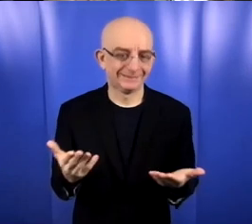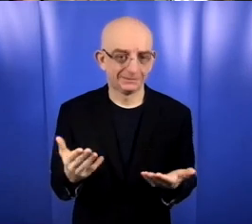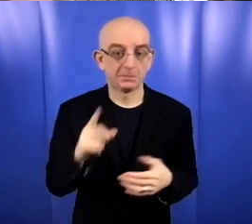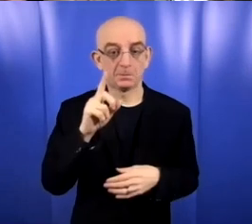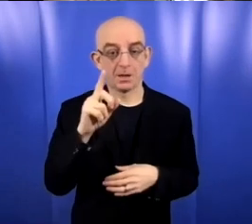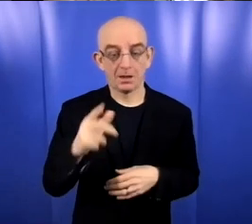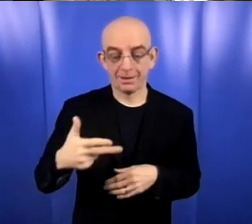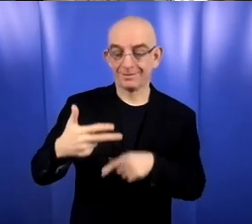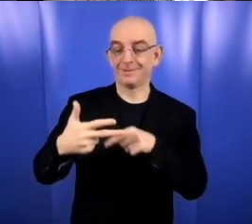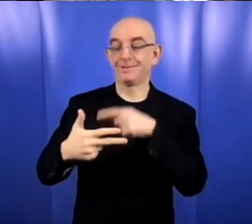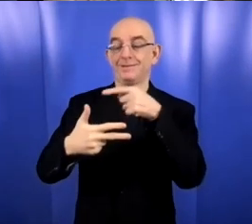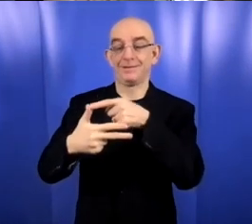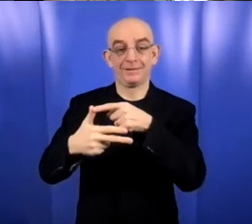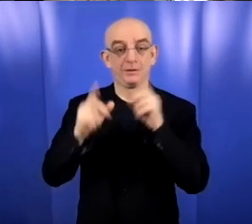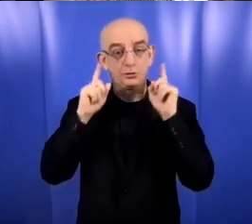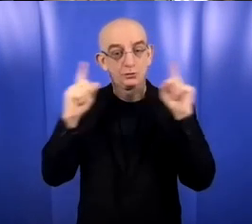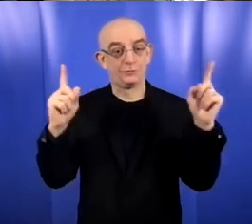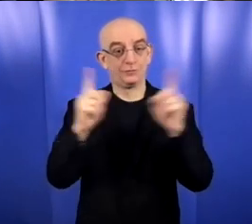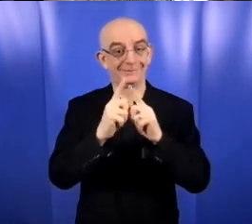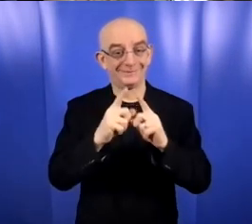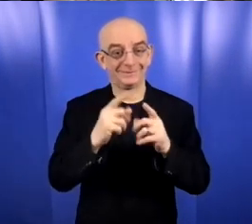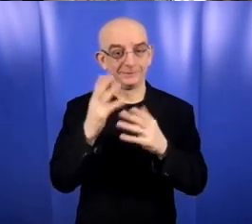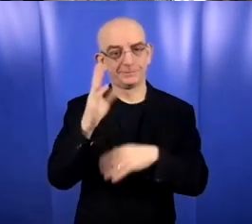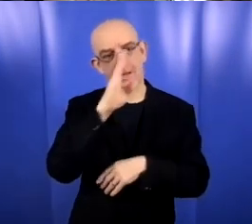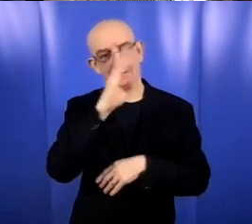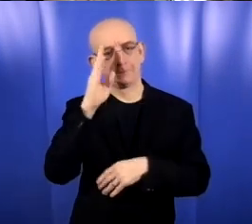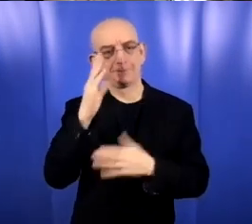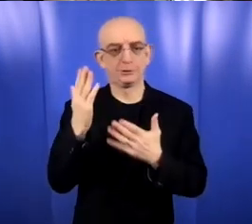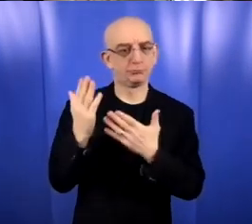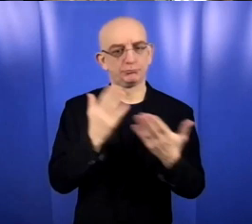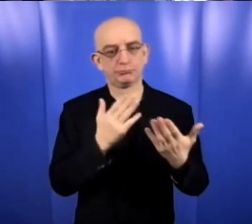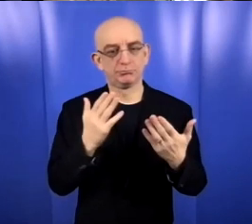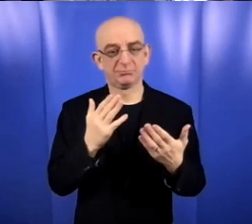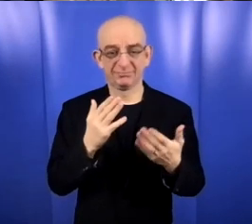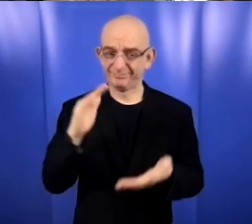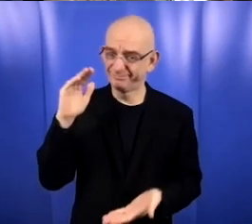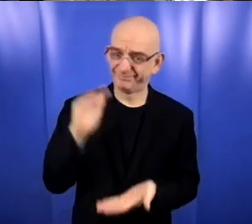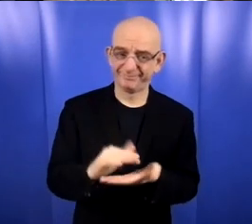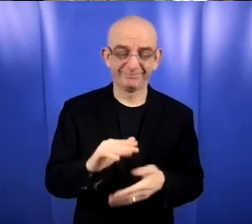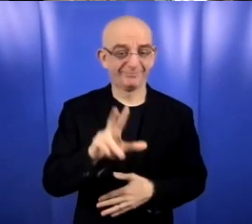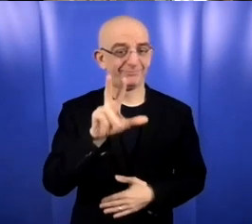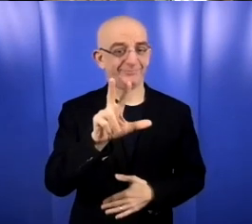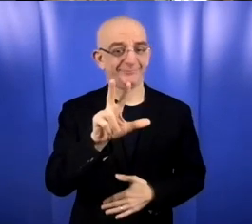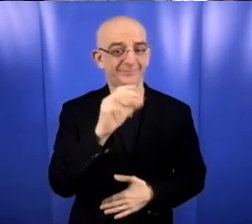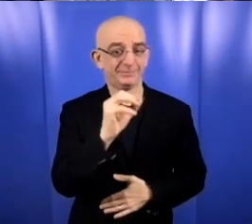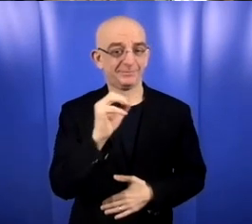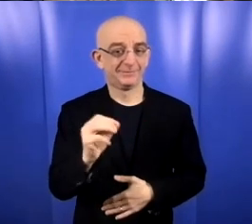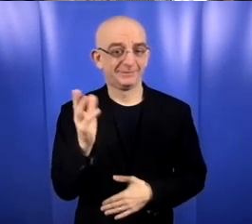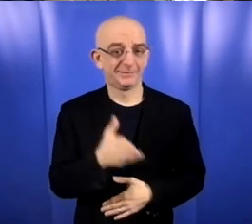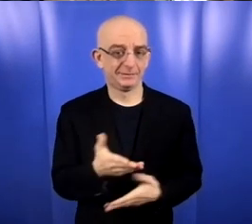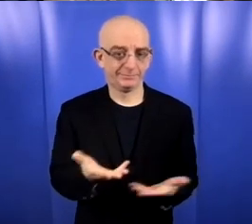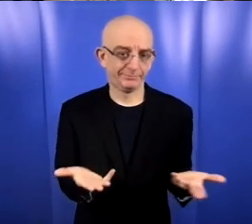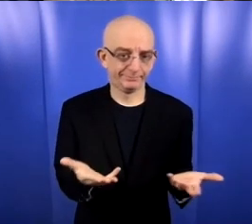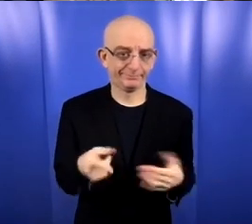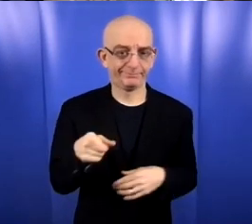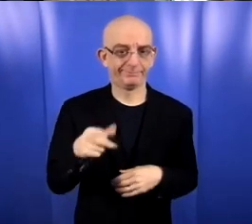And one of the things that we've been talking about in some of the sessions that we've been holding over the past 10 days